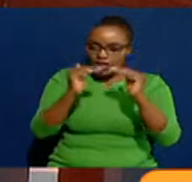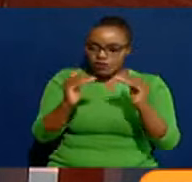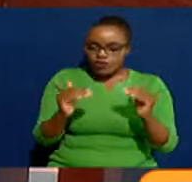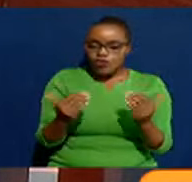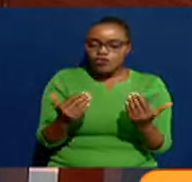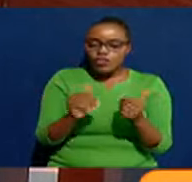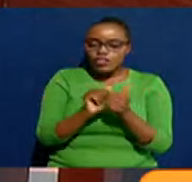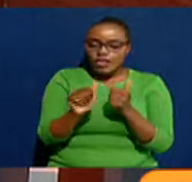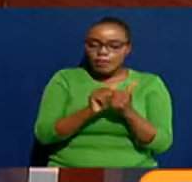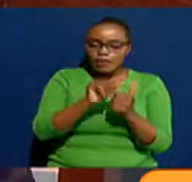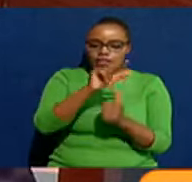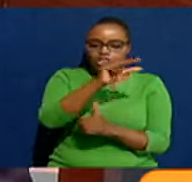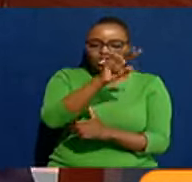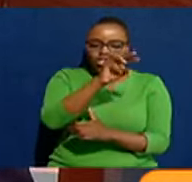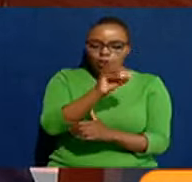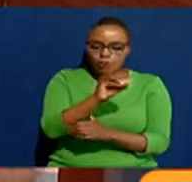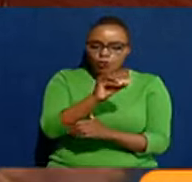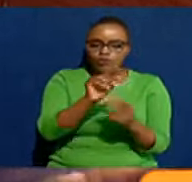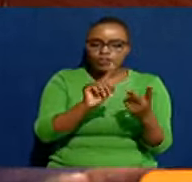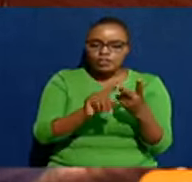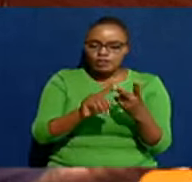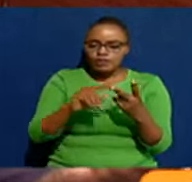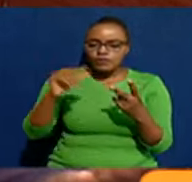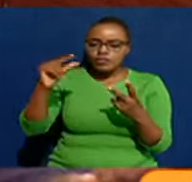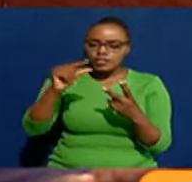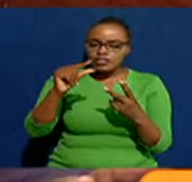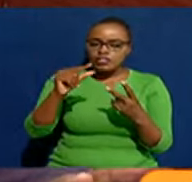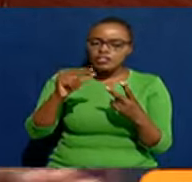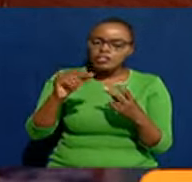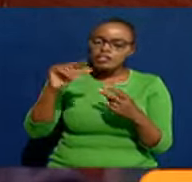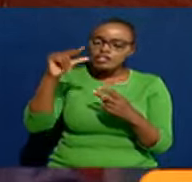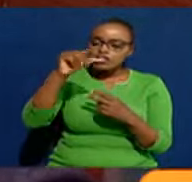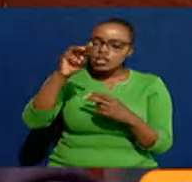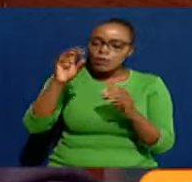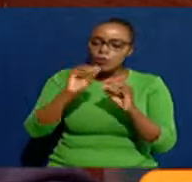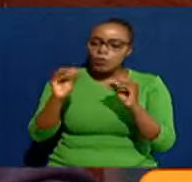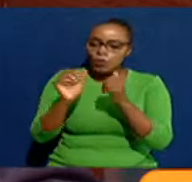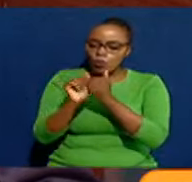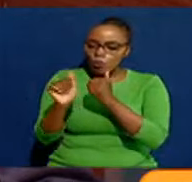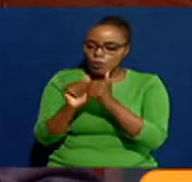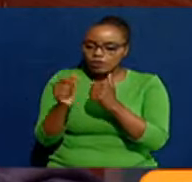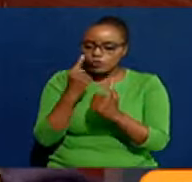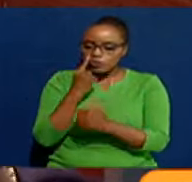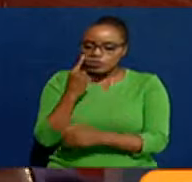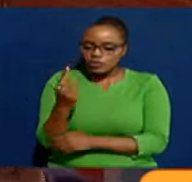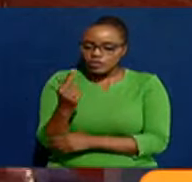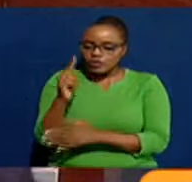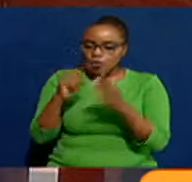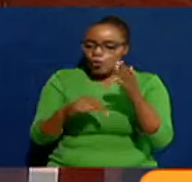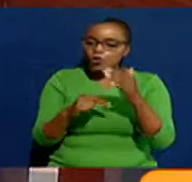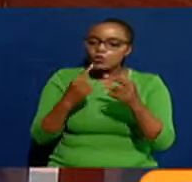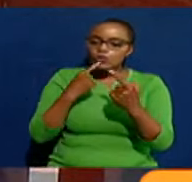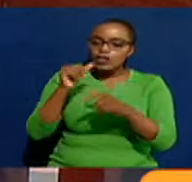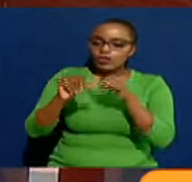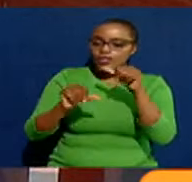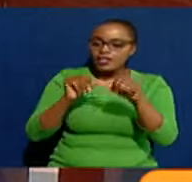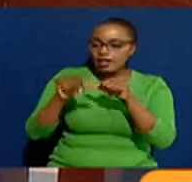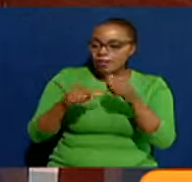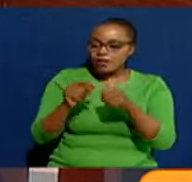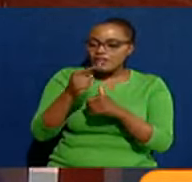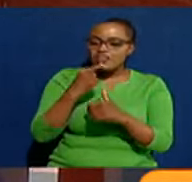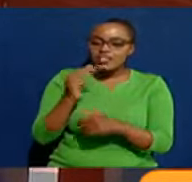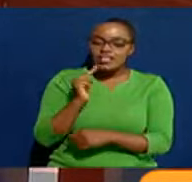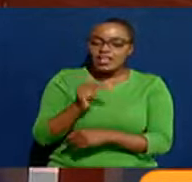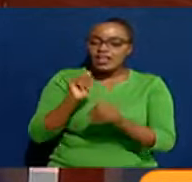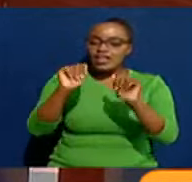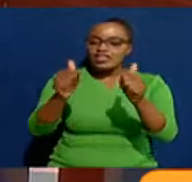of maize, GMO maize, GM, non-GMO maize, to see what we are talking about. What they are not telling